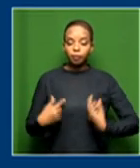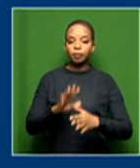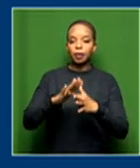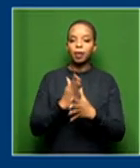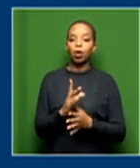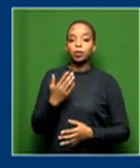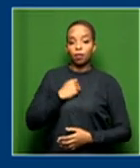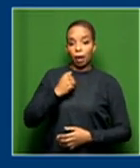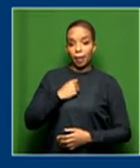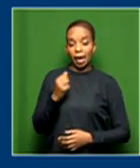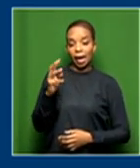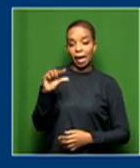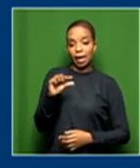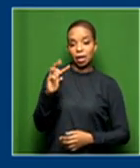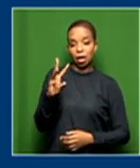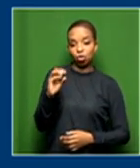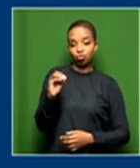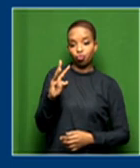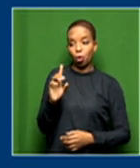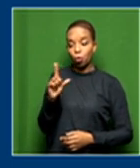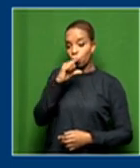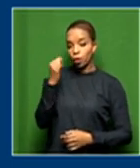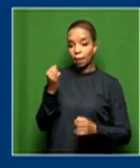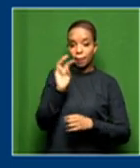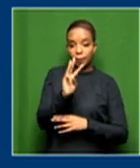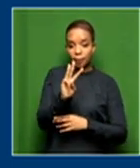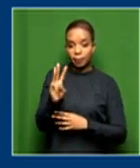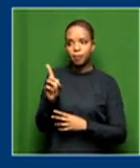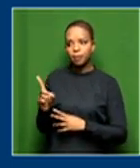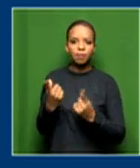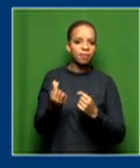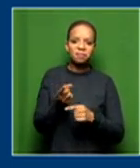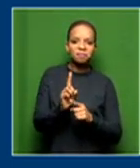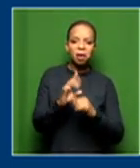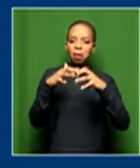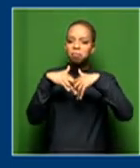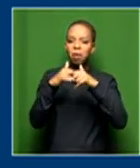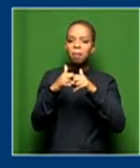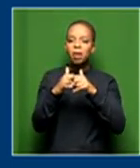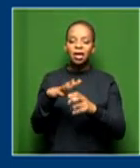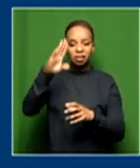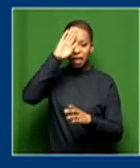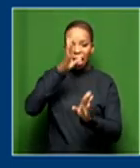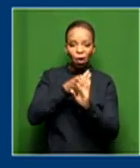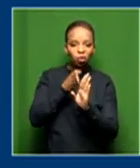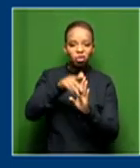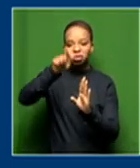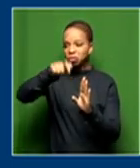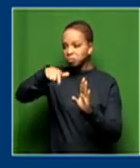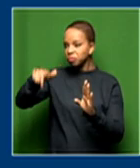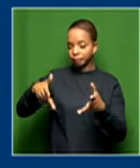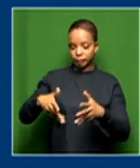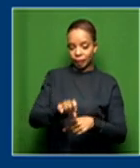already developed to help people with their mental health, all we've done is bring together psychologists from around South Africa, build a whole